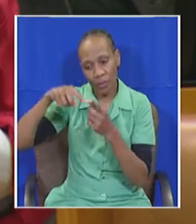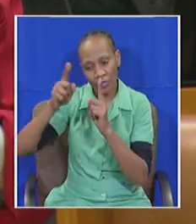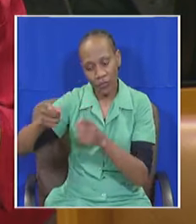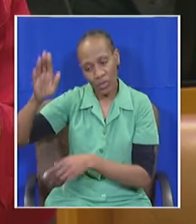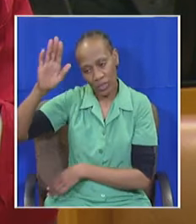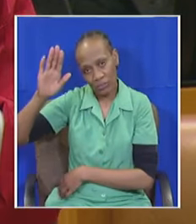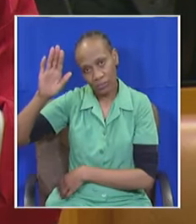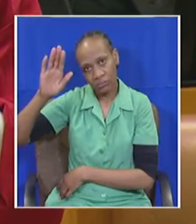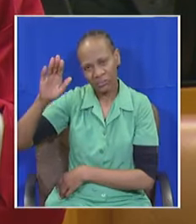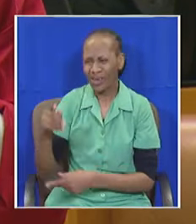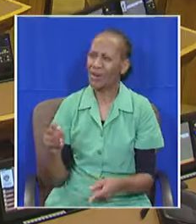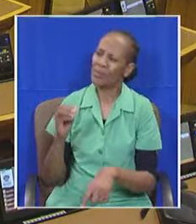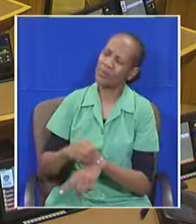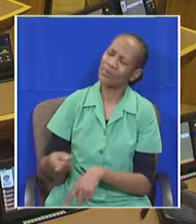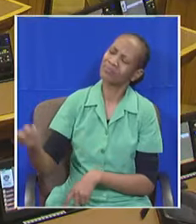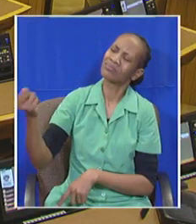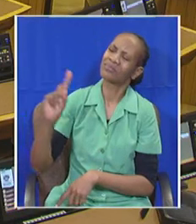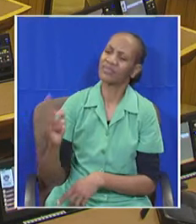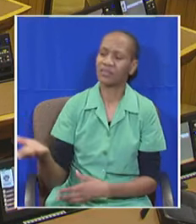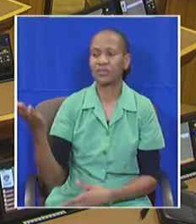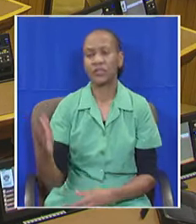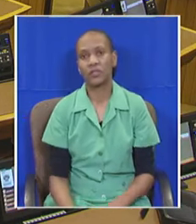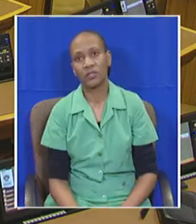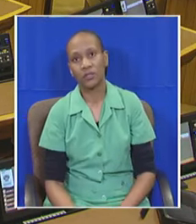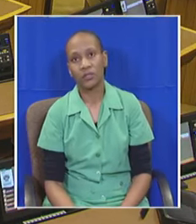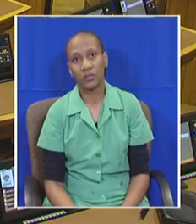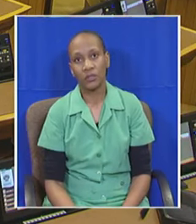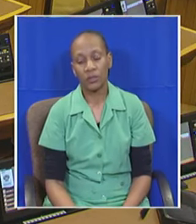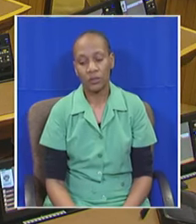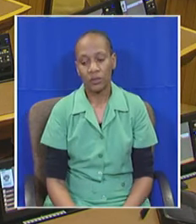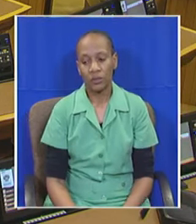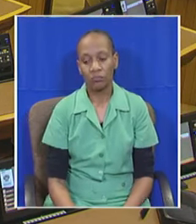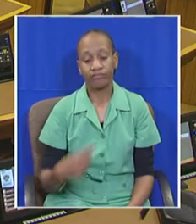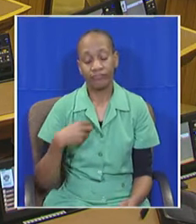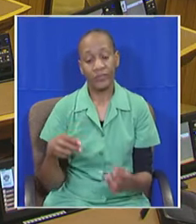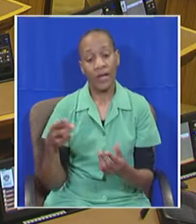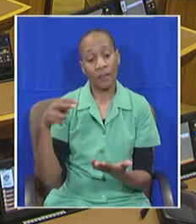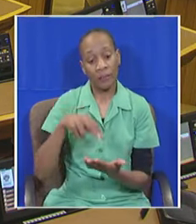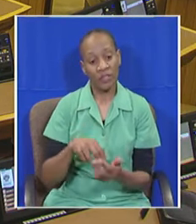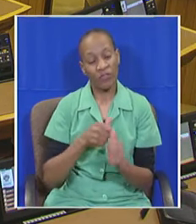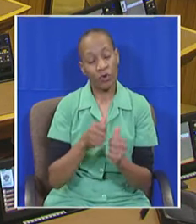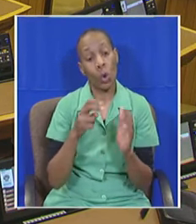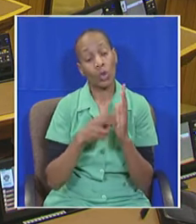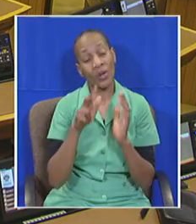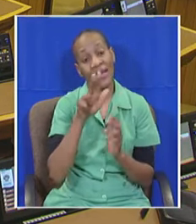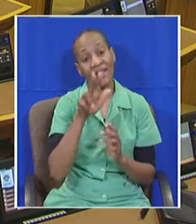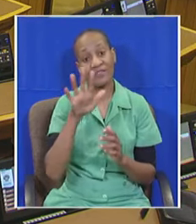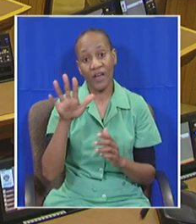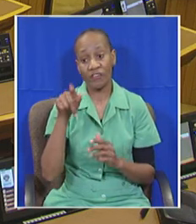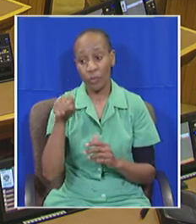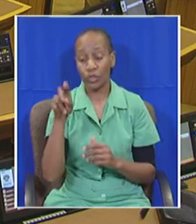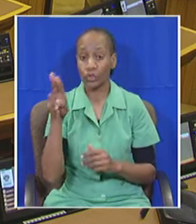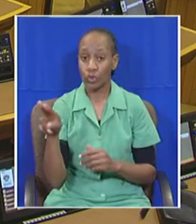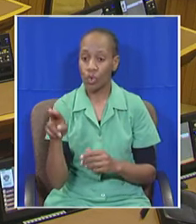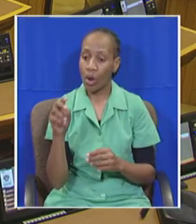216 contracts. Point of order, Chairperson. What rule are you rising, Honorable Member? I'm rising on rule 85.2. The member